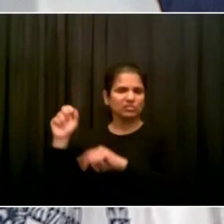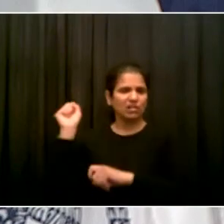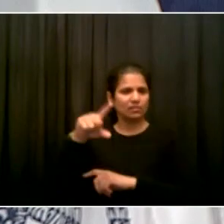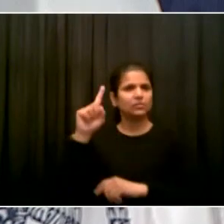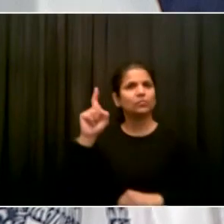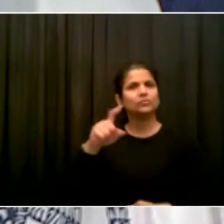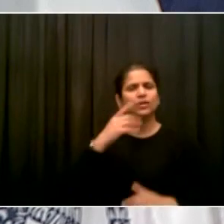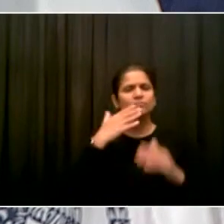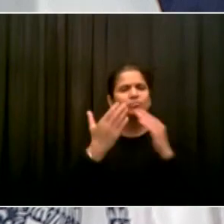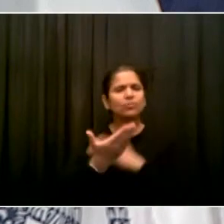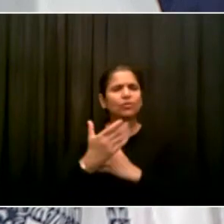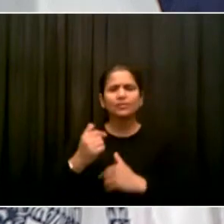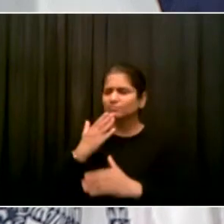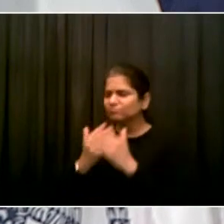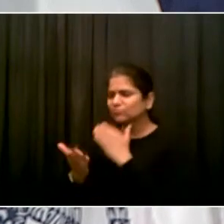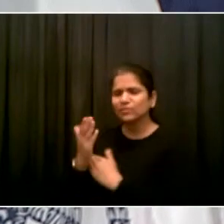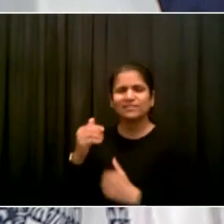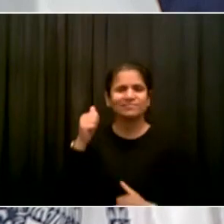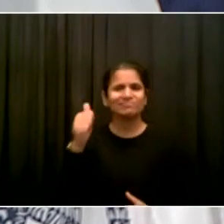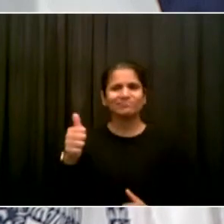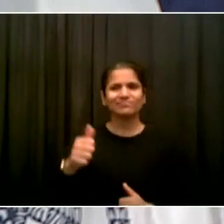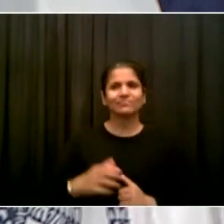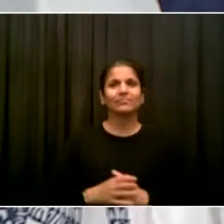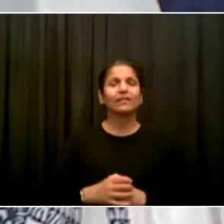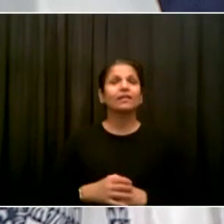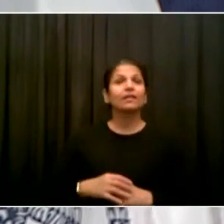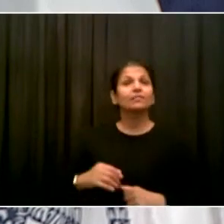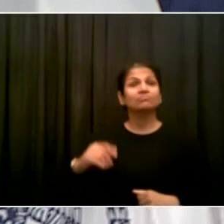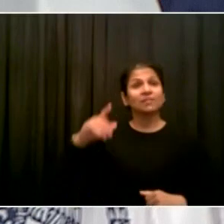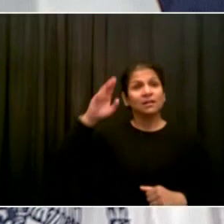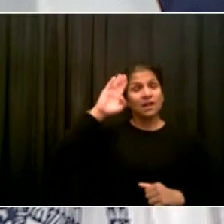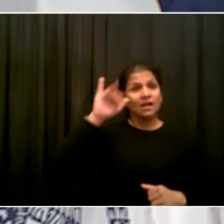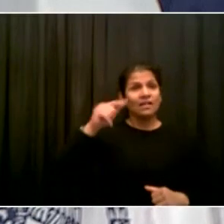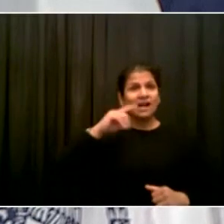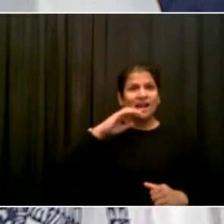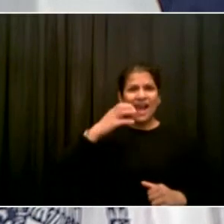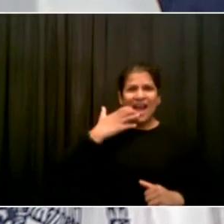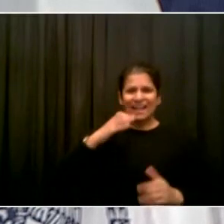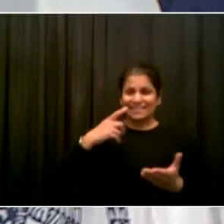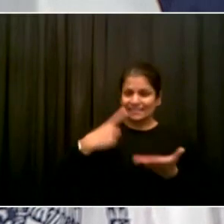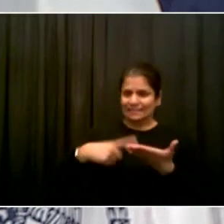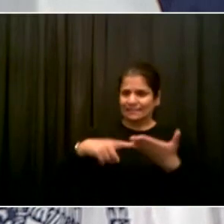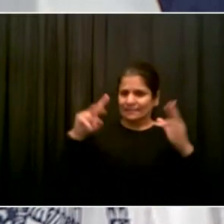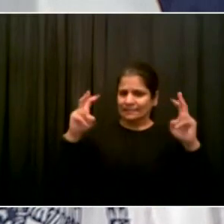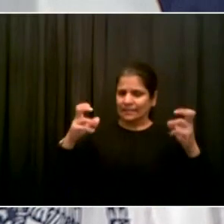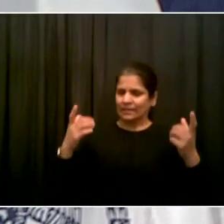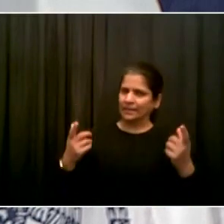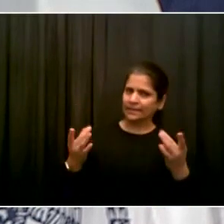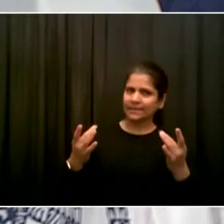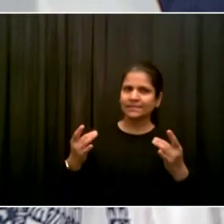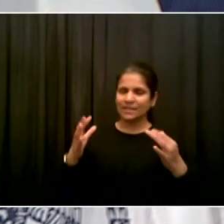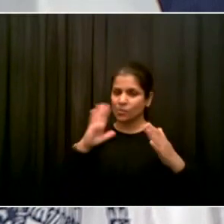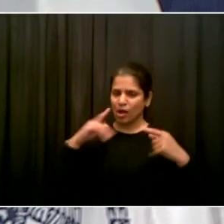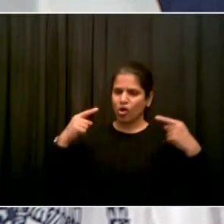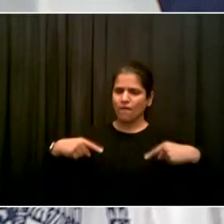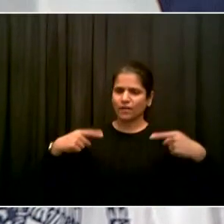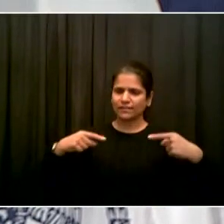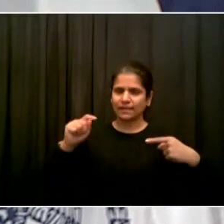It's become a divisive issue in the U.S. and talked about for the past few days. Some states